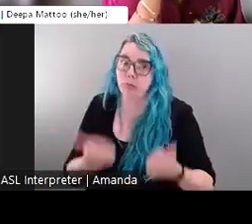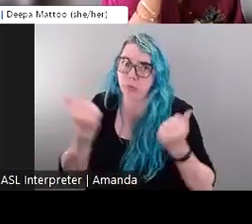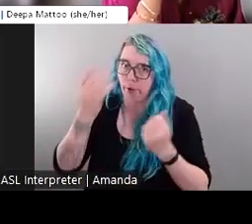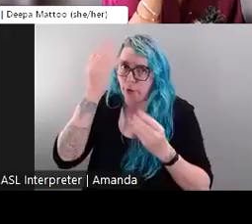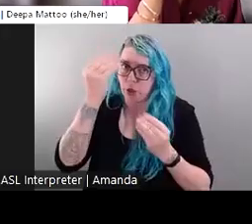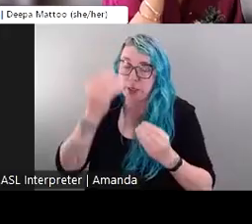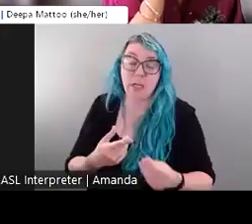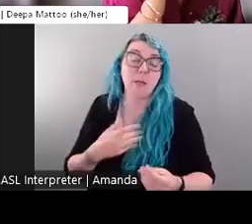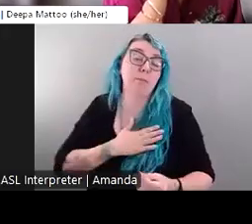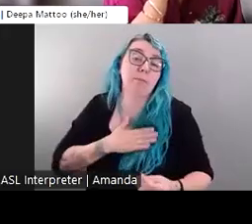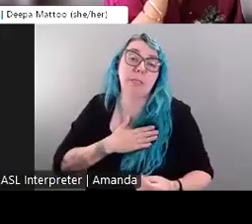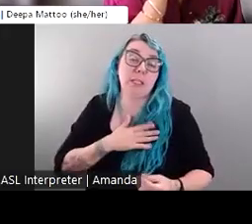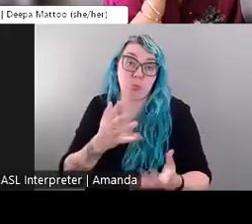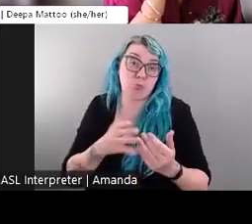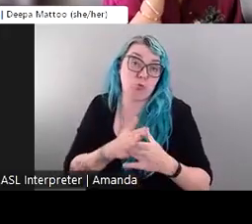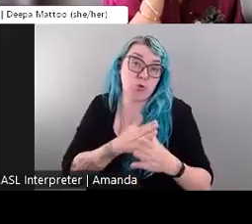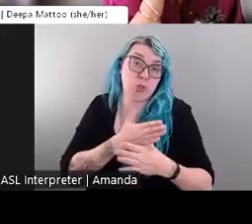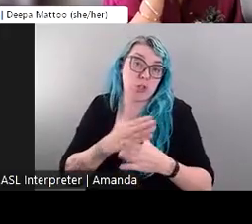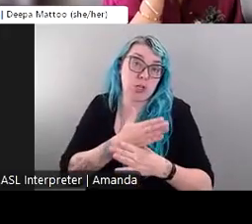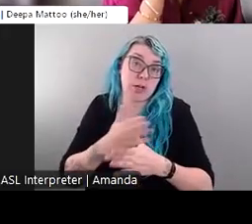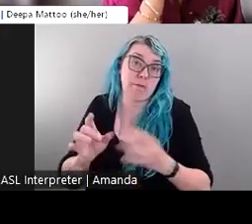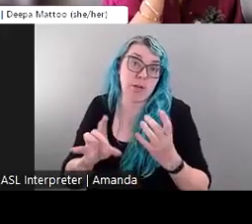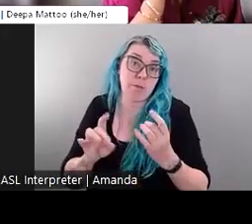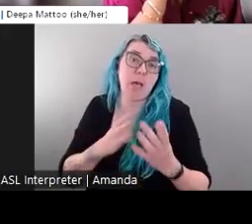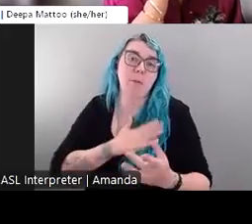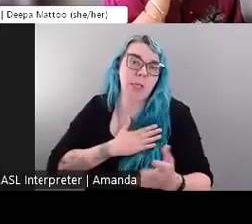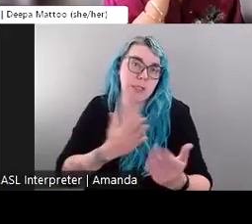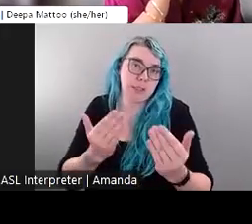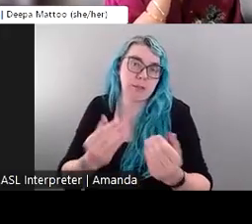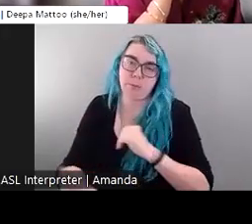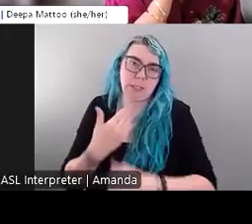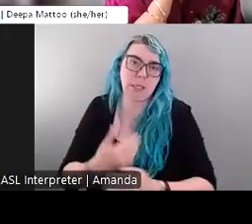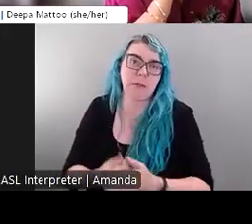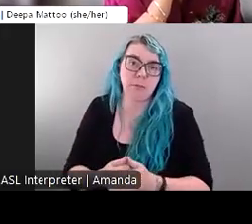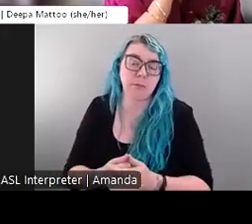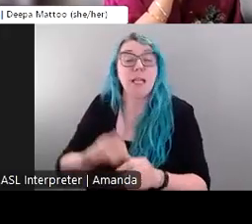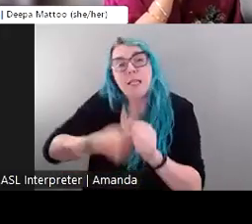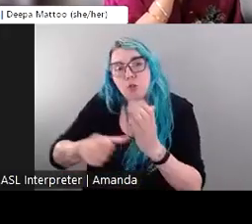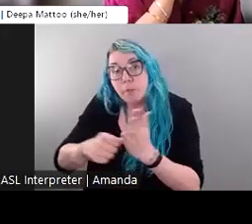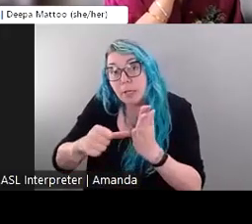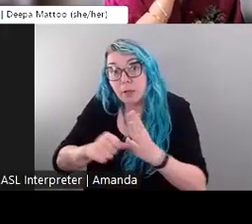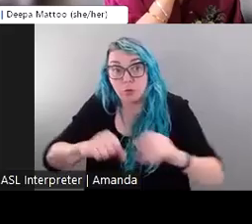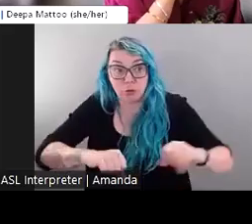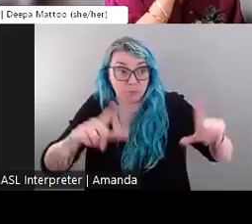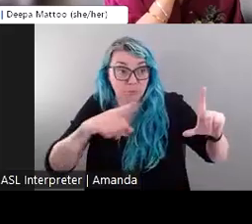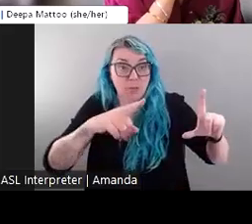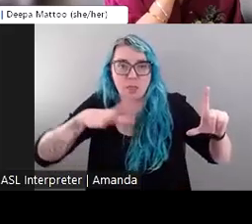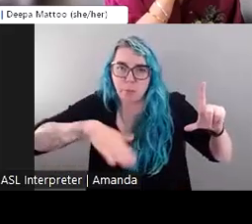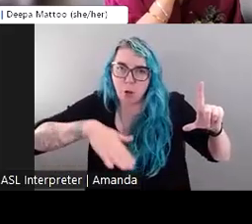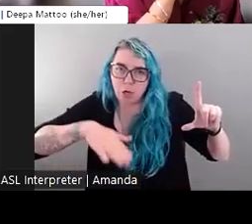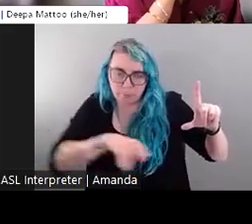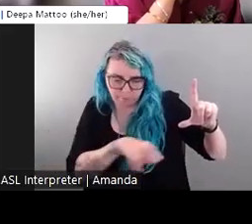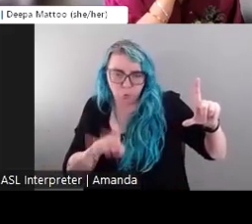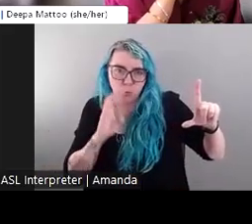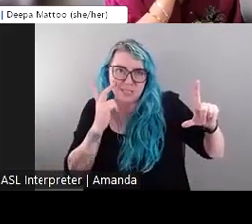feedback form at the bottom of, in the footer of each page. So if you have feedback, or if you share with